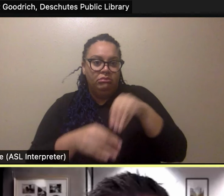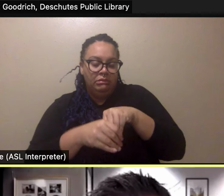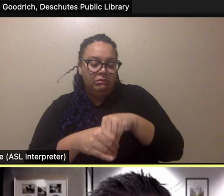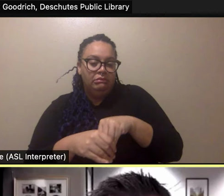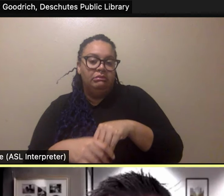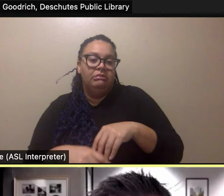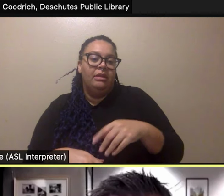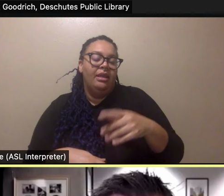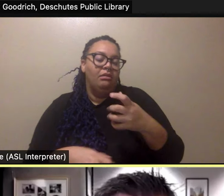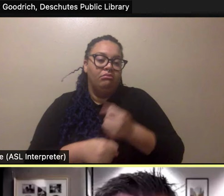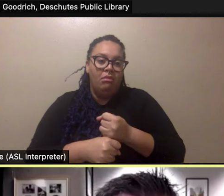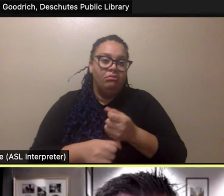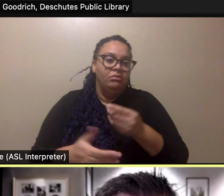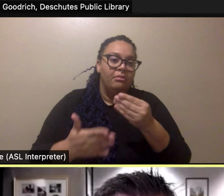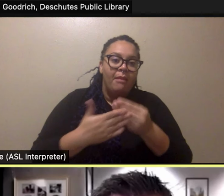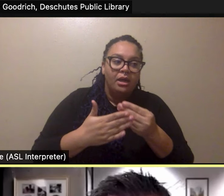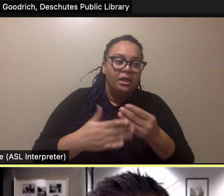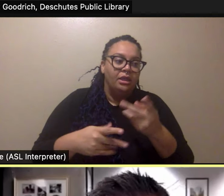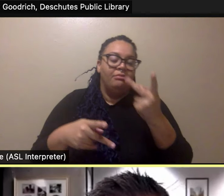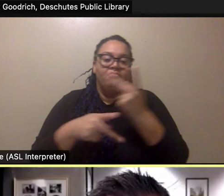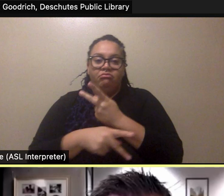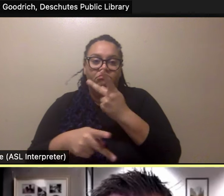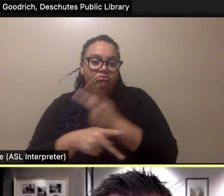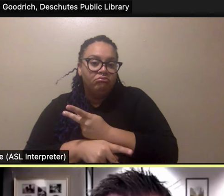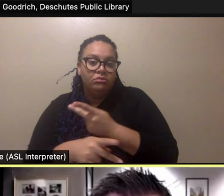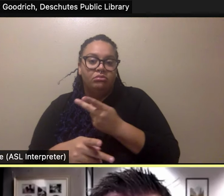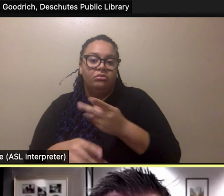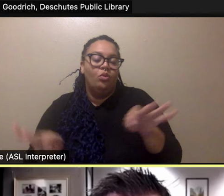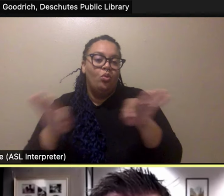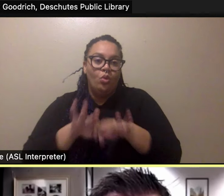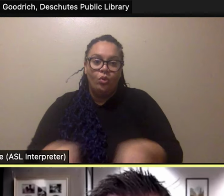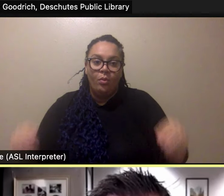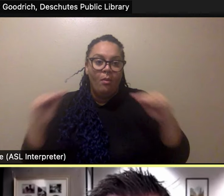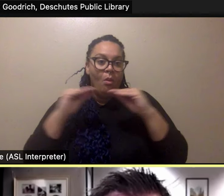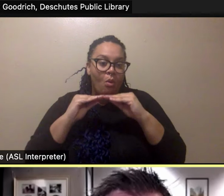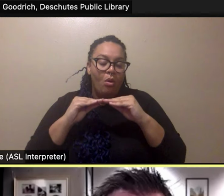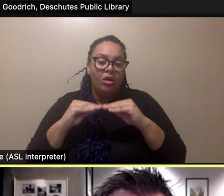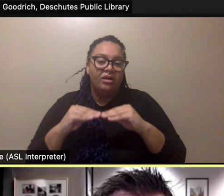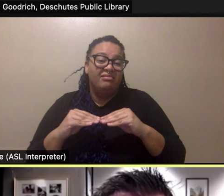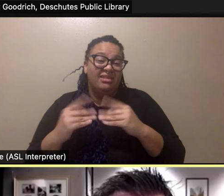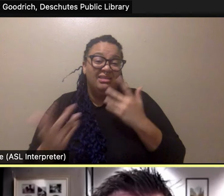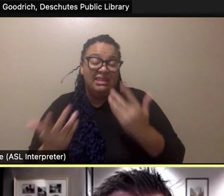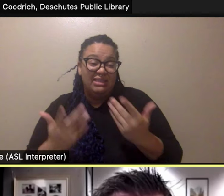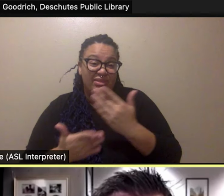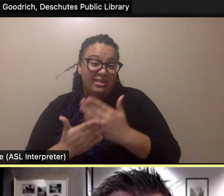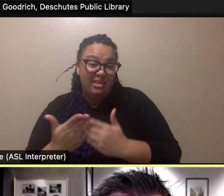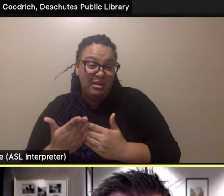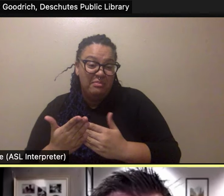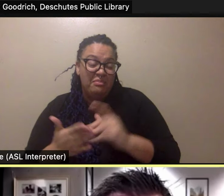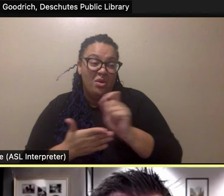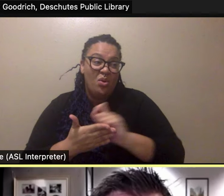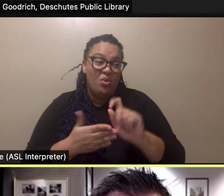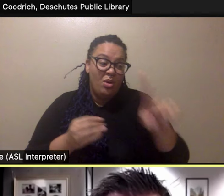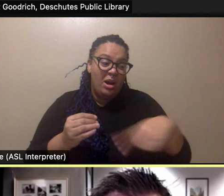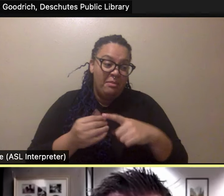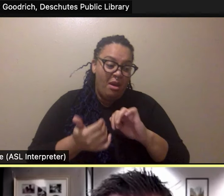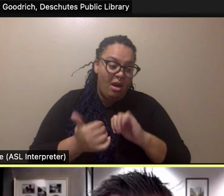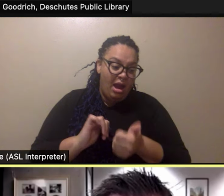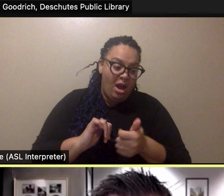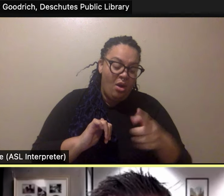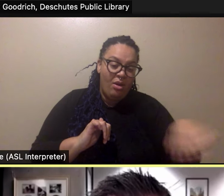best, most profitable product available. And even some of them wrote about how they